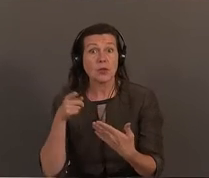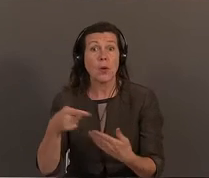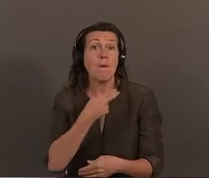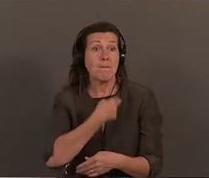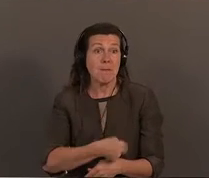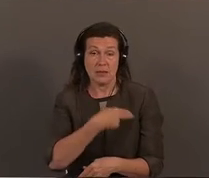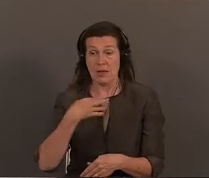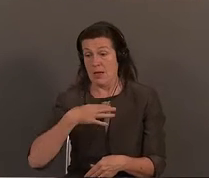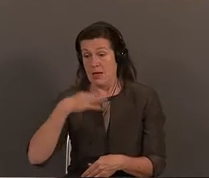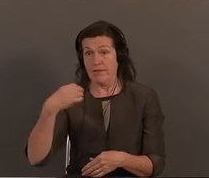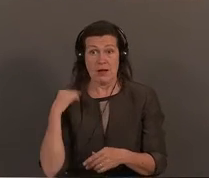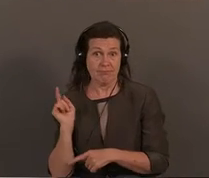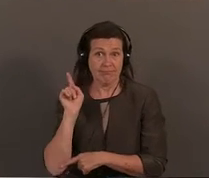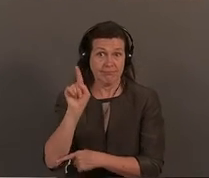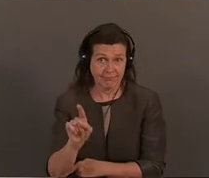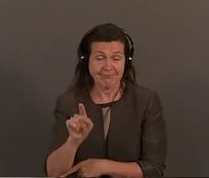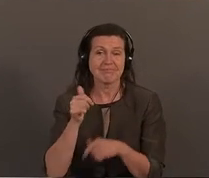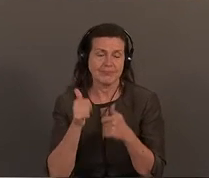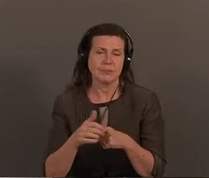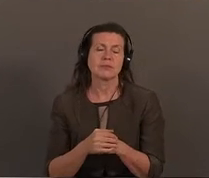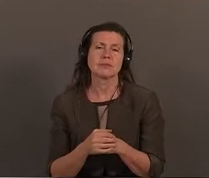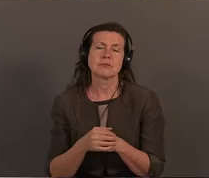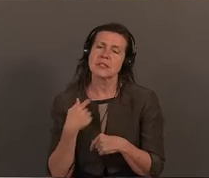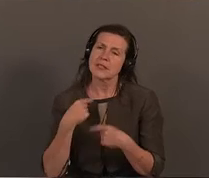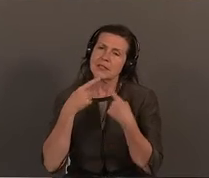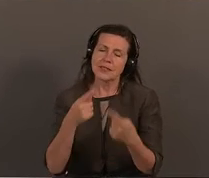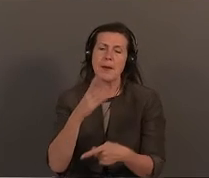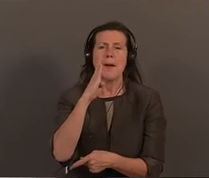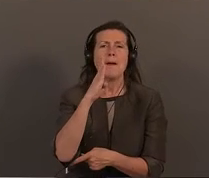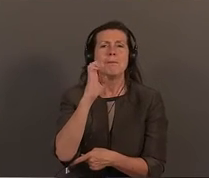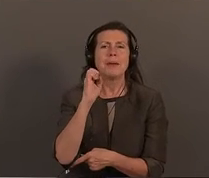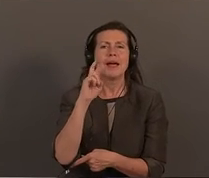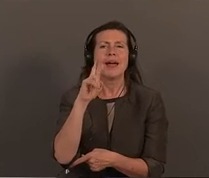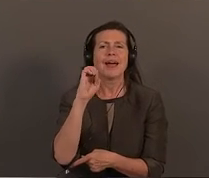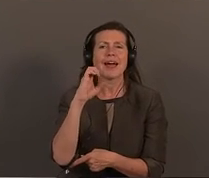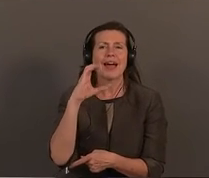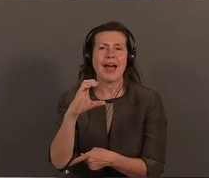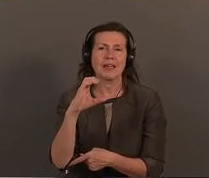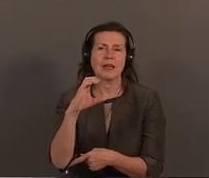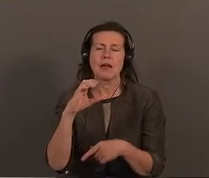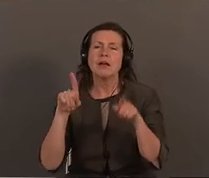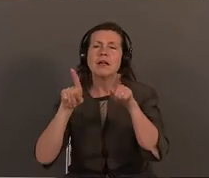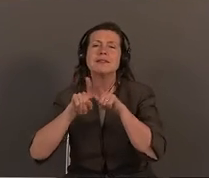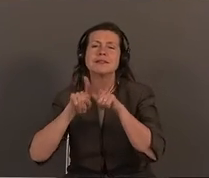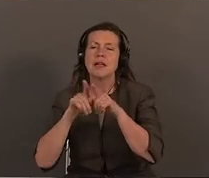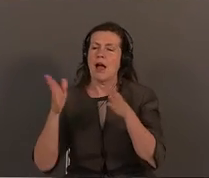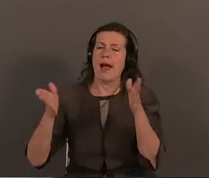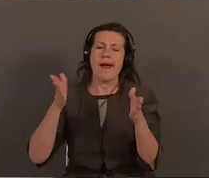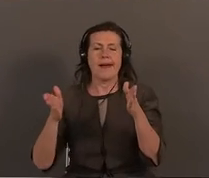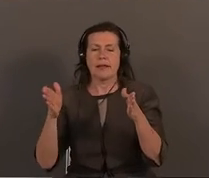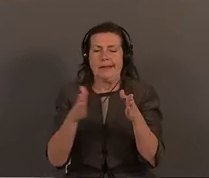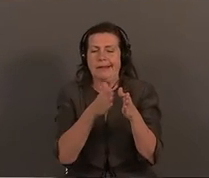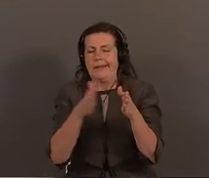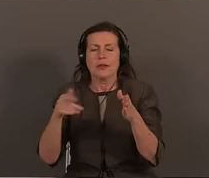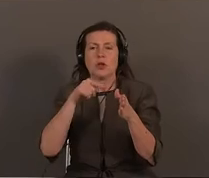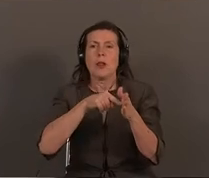invitation. I would say that BEREC is somewhere between a plumber and a policeman in this